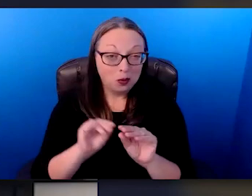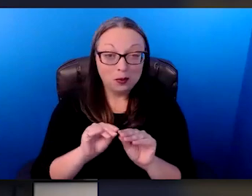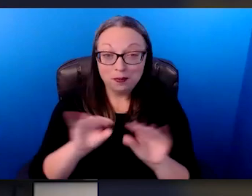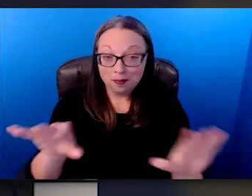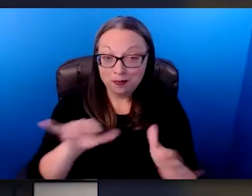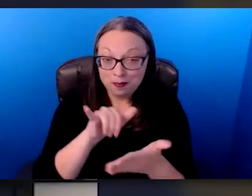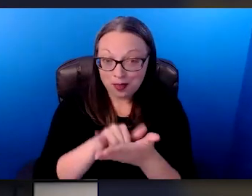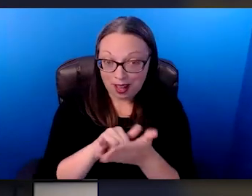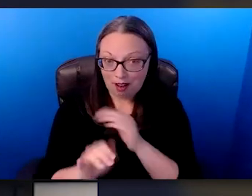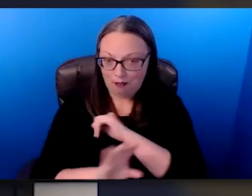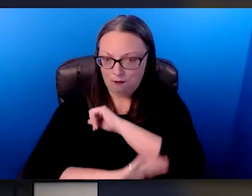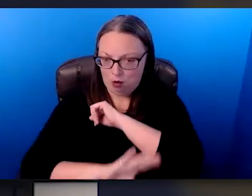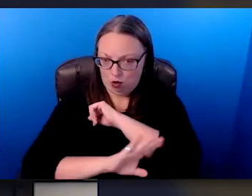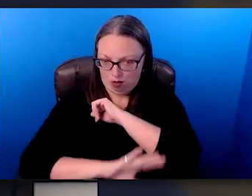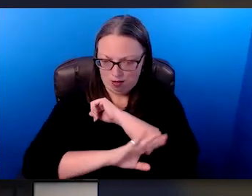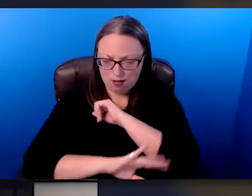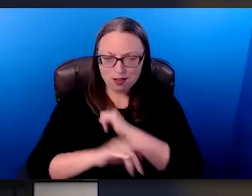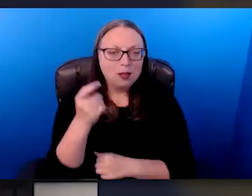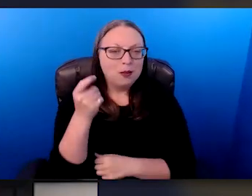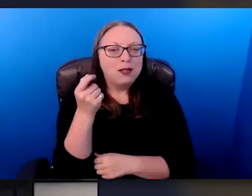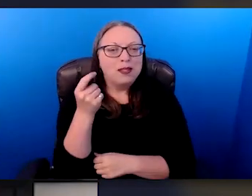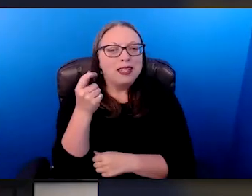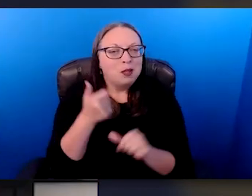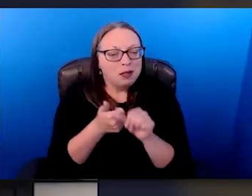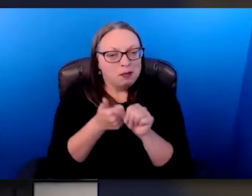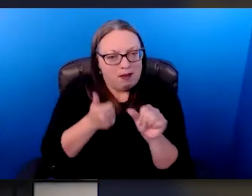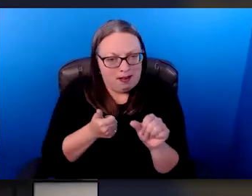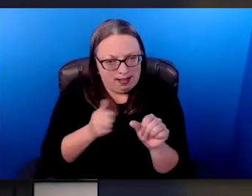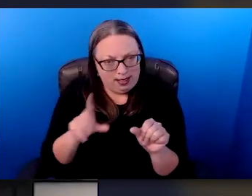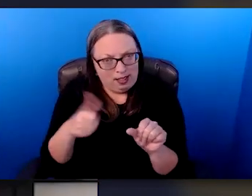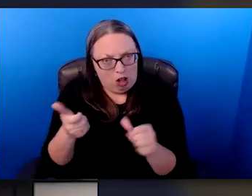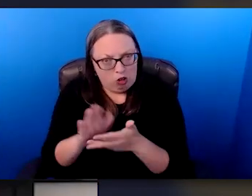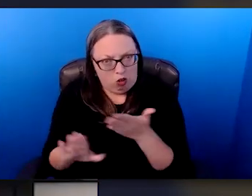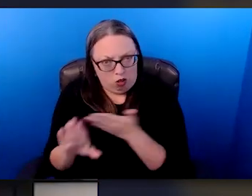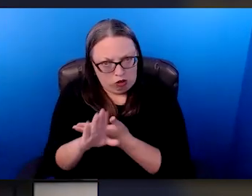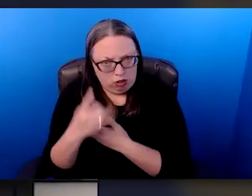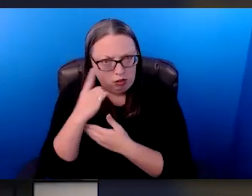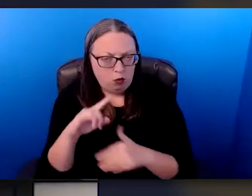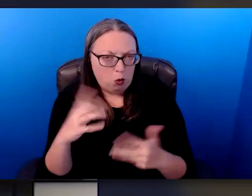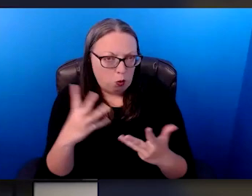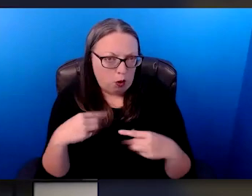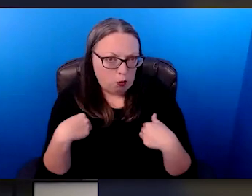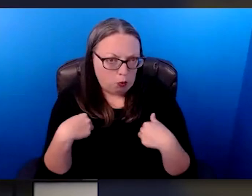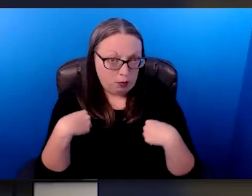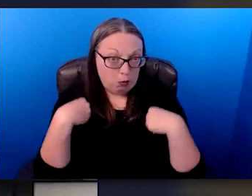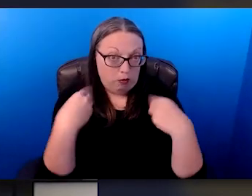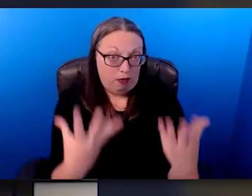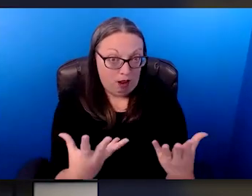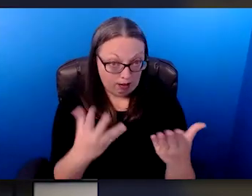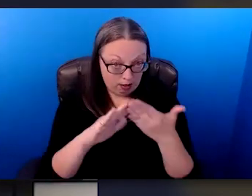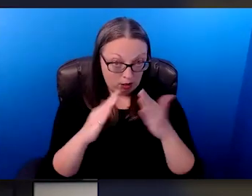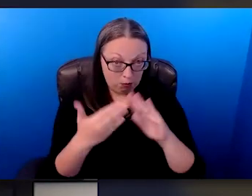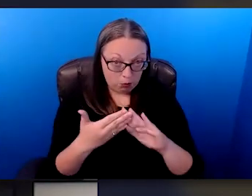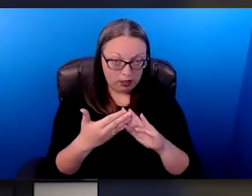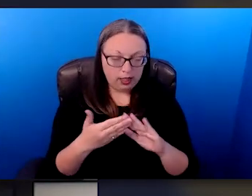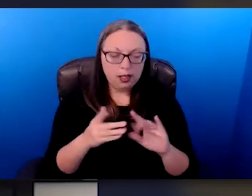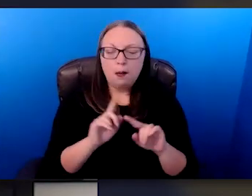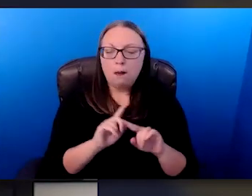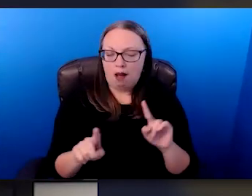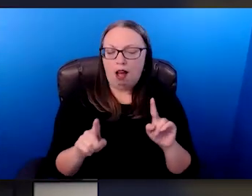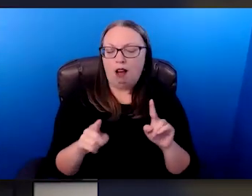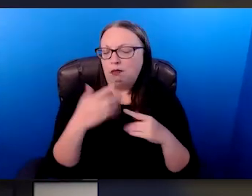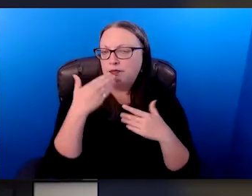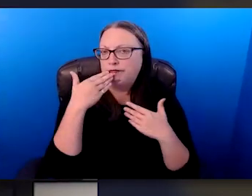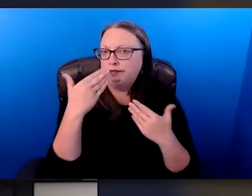fall. So we're a little behind some other institutions in terms of what we've provided to the community, but I've been very grateful